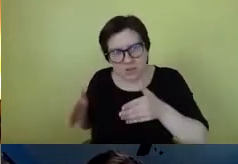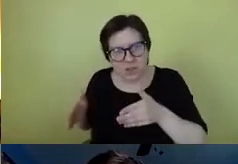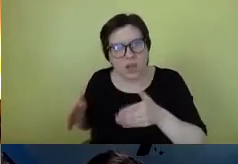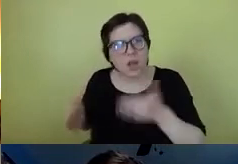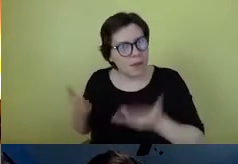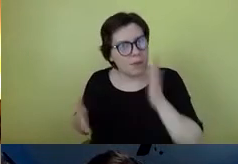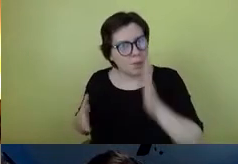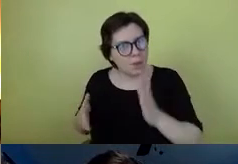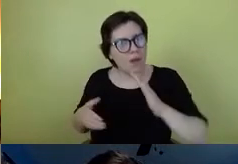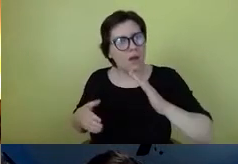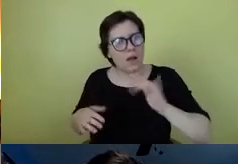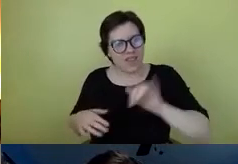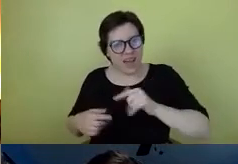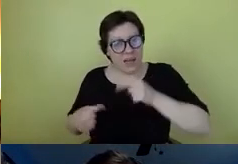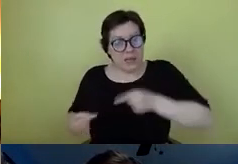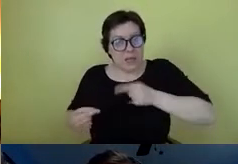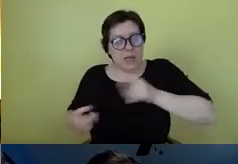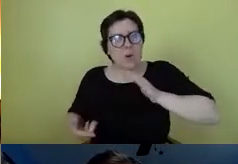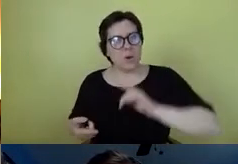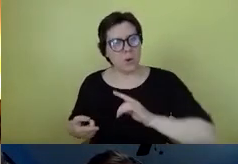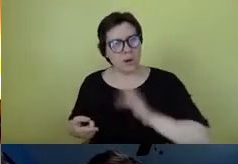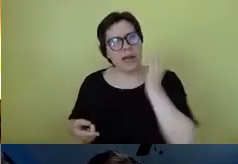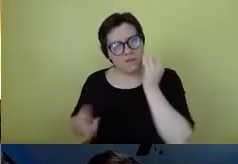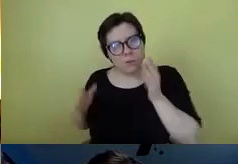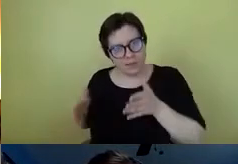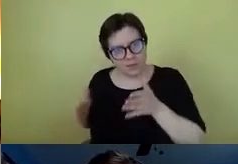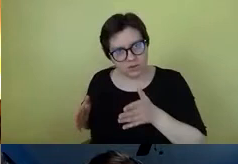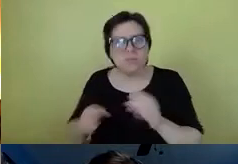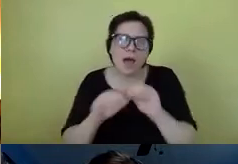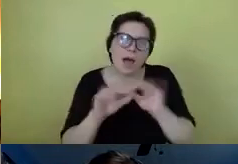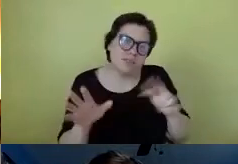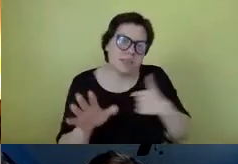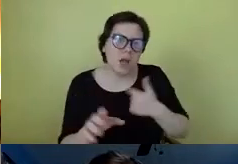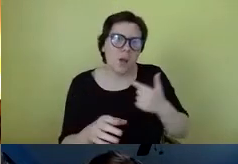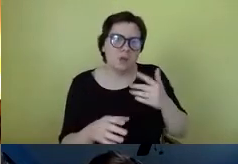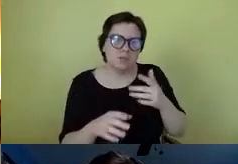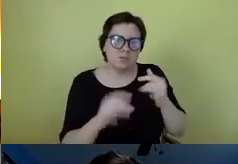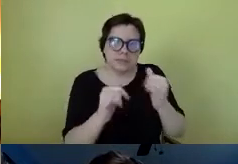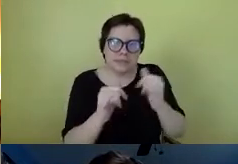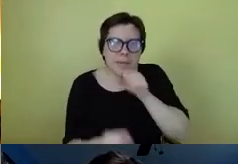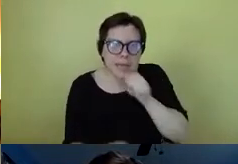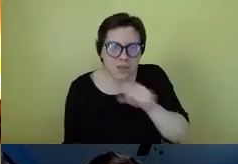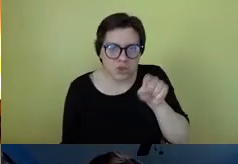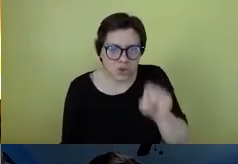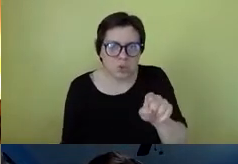Obviously, when I was your age, getting out of college, I was already thinking about being a